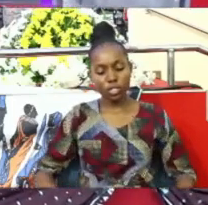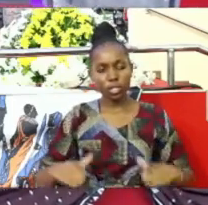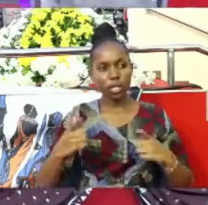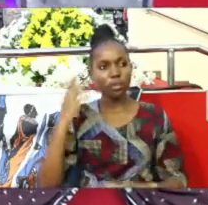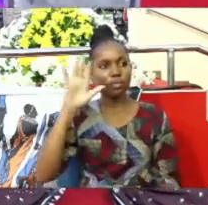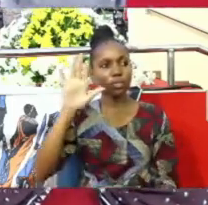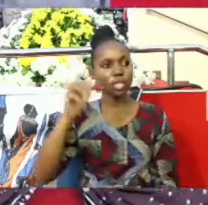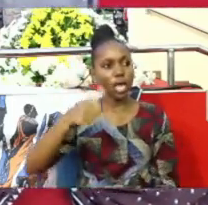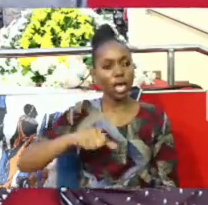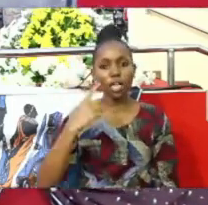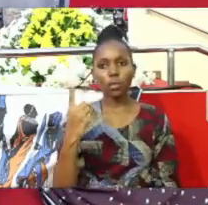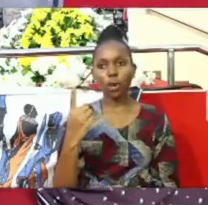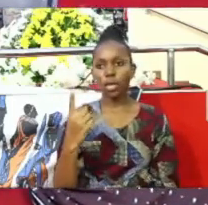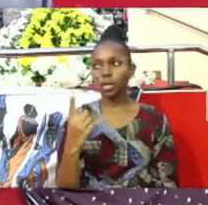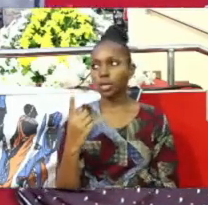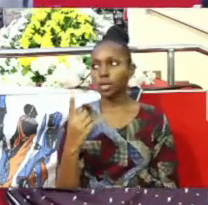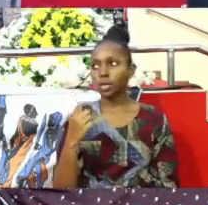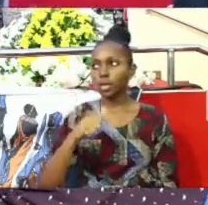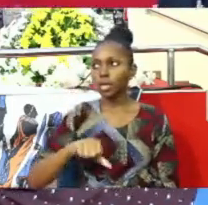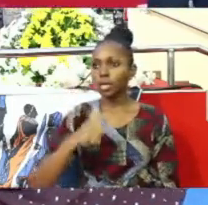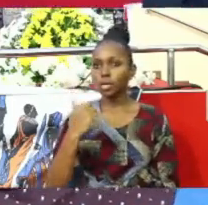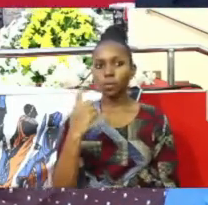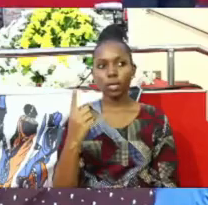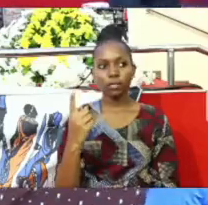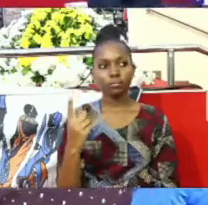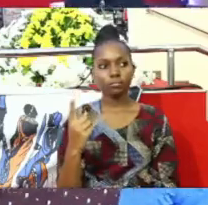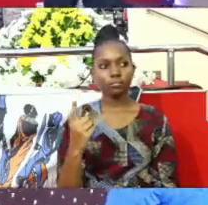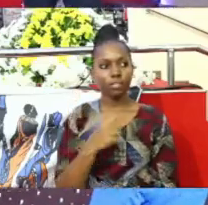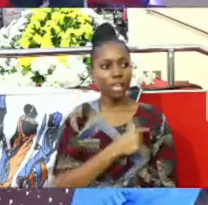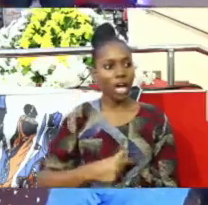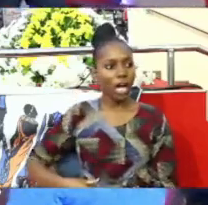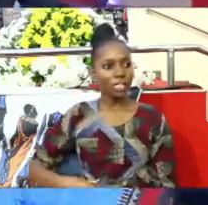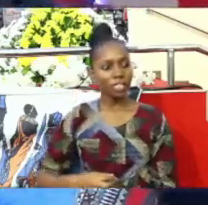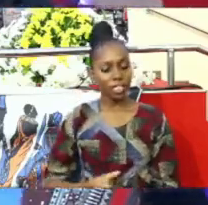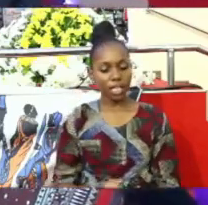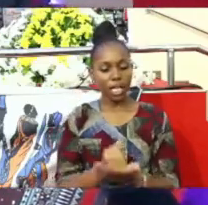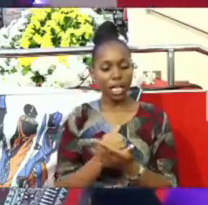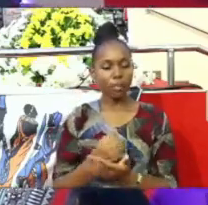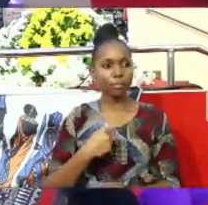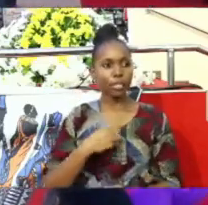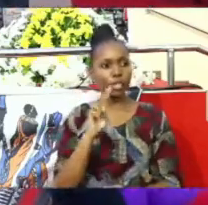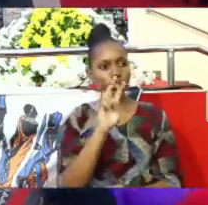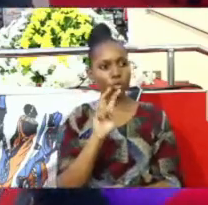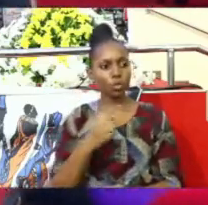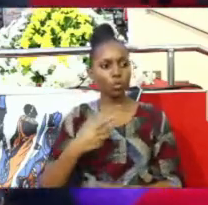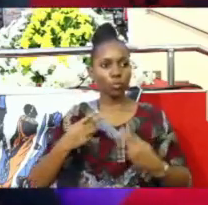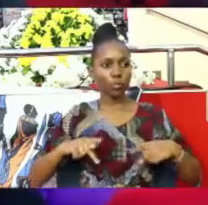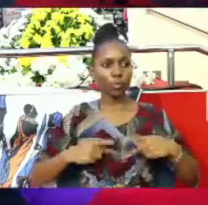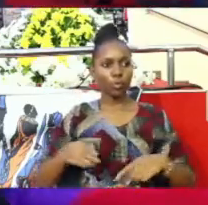else? Archers, help me. If you see somebody spin up their heads, help us to celebrate